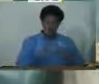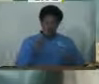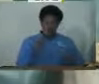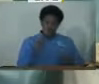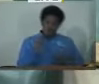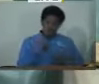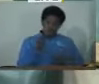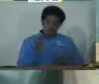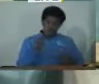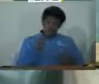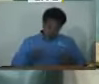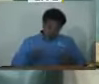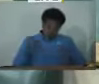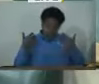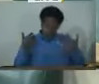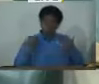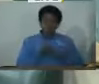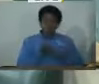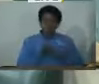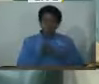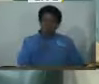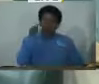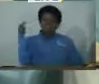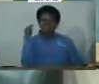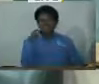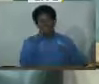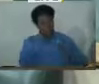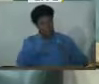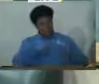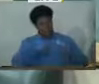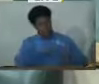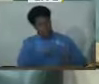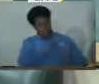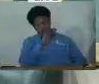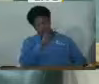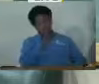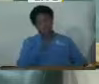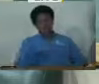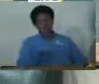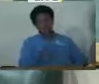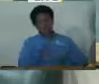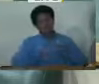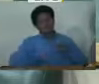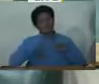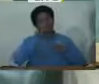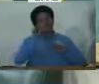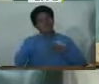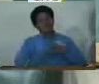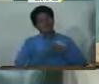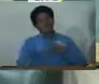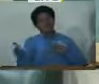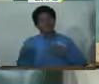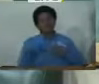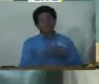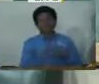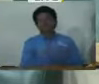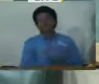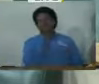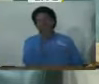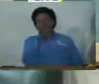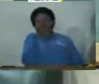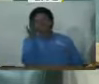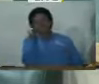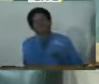outrage, at the same time, we cannot escape. The leader